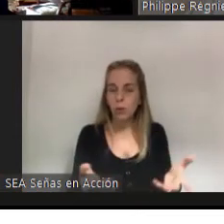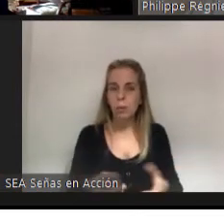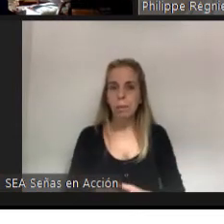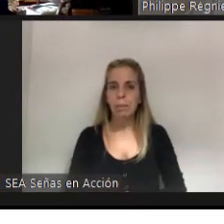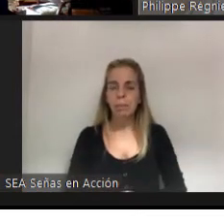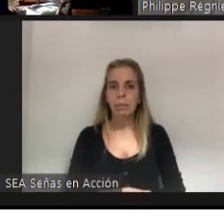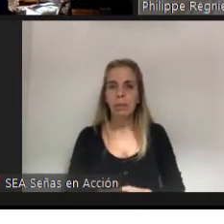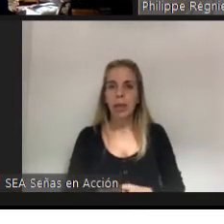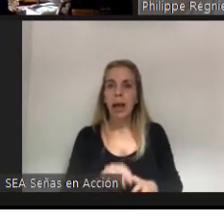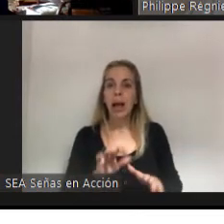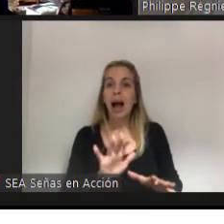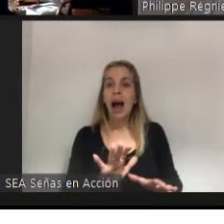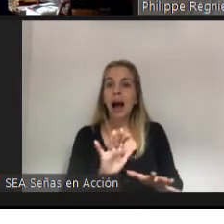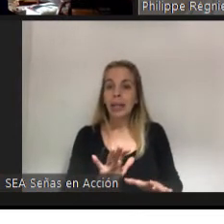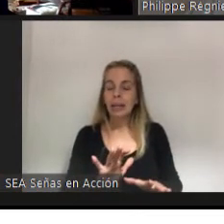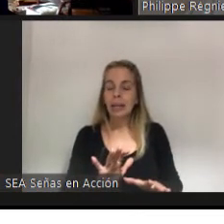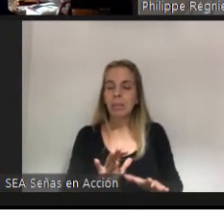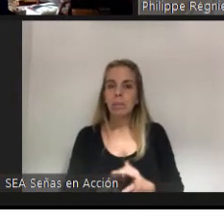This somehow